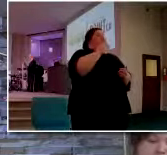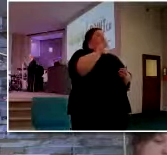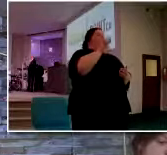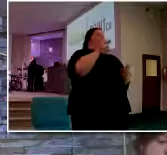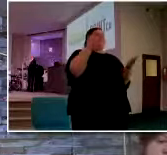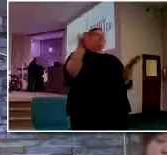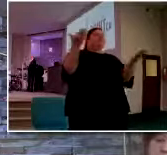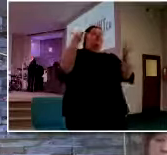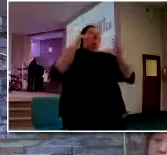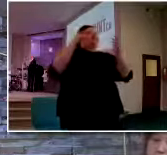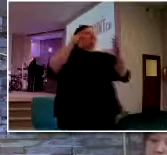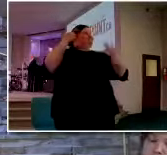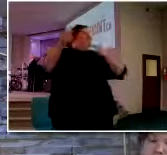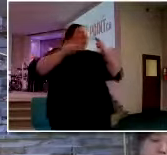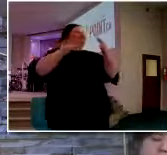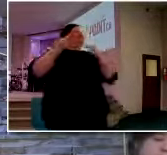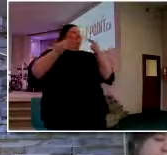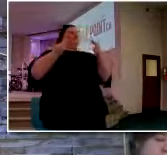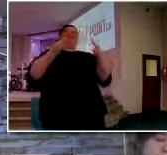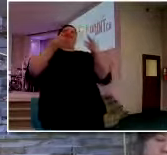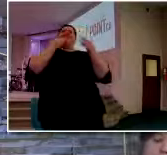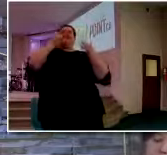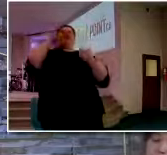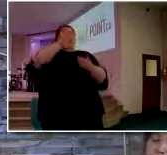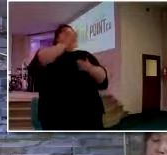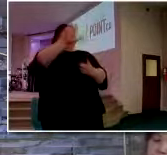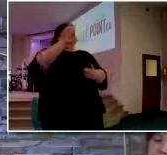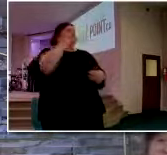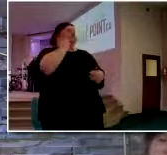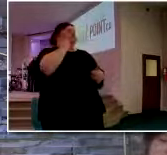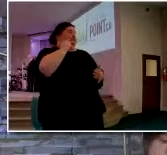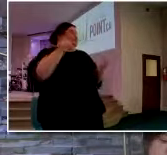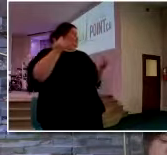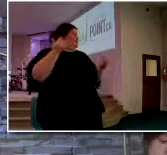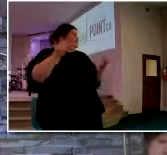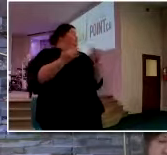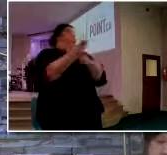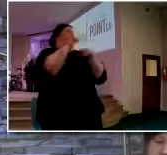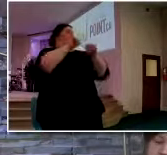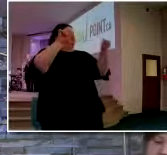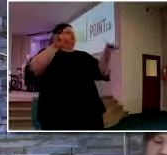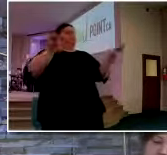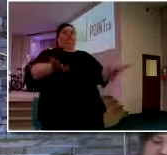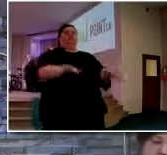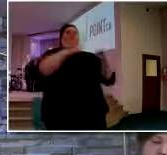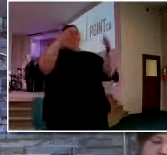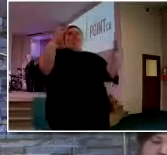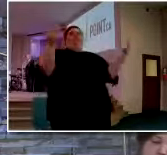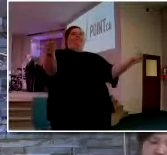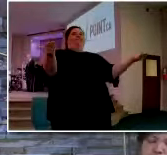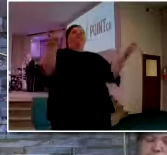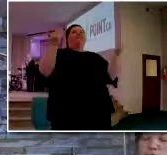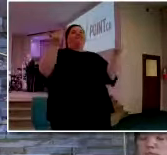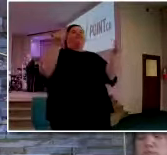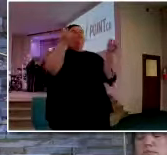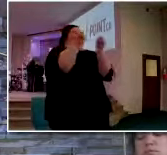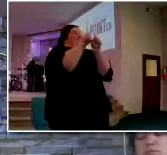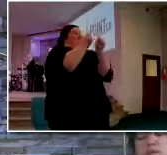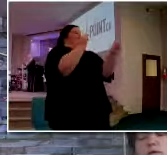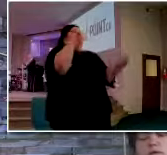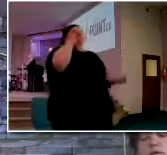experience, I open the altar this morning to every person in this building. The salvation message is for